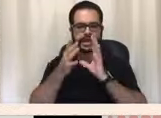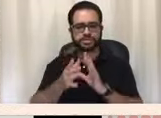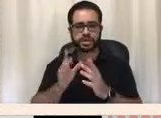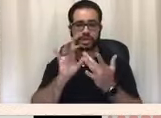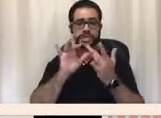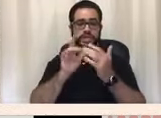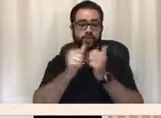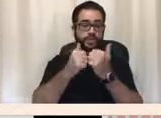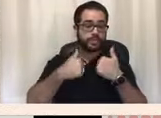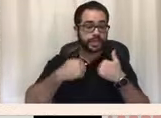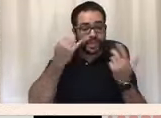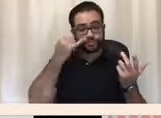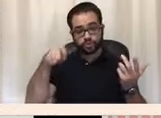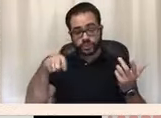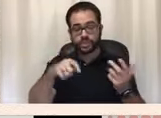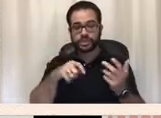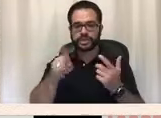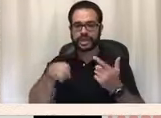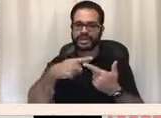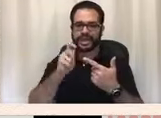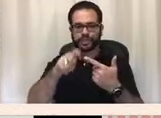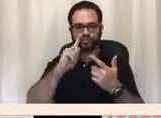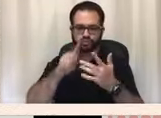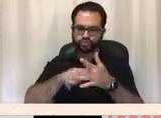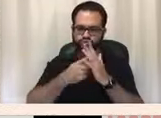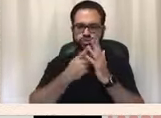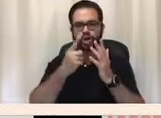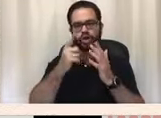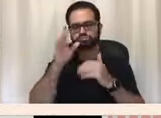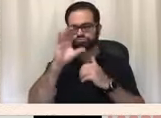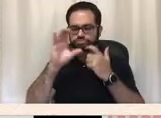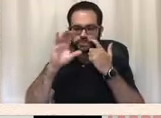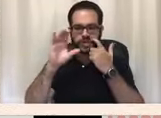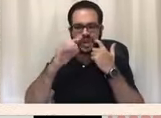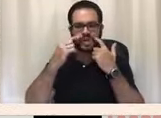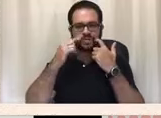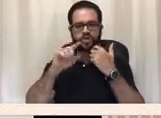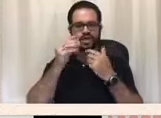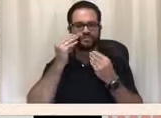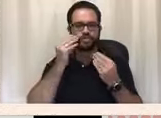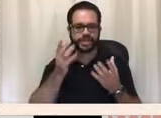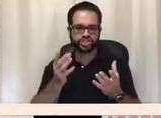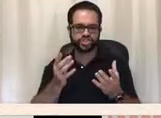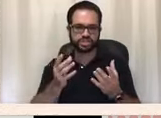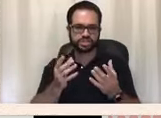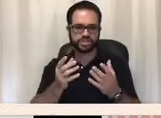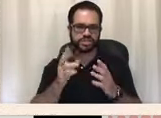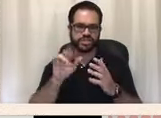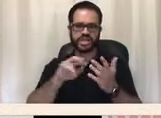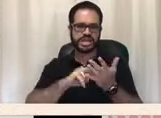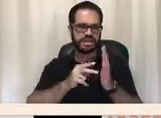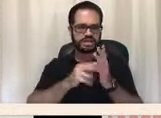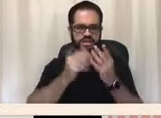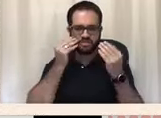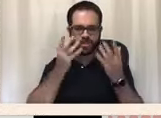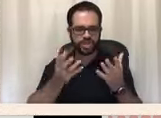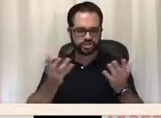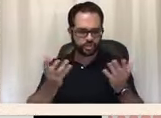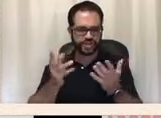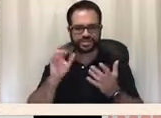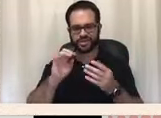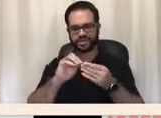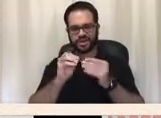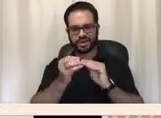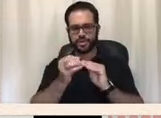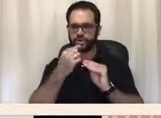you need to really start to look at the data. And what is the data? The data are the numbers that tell us